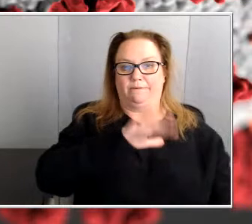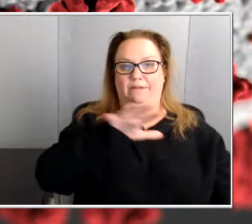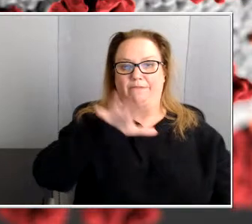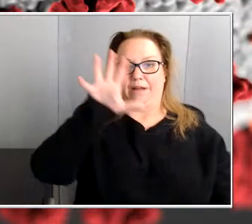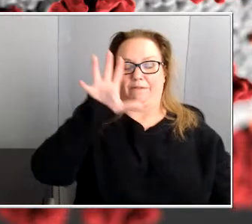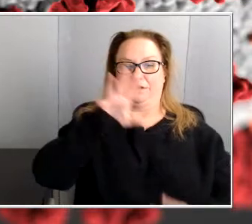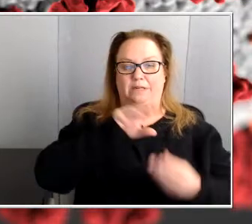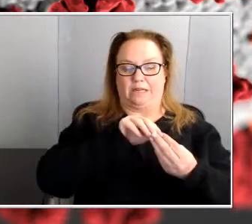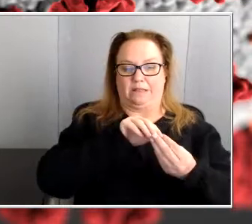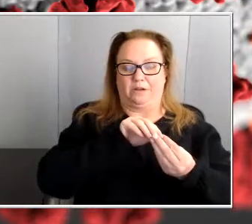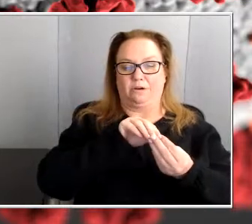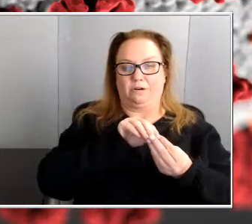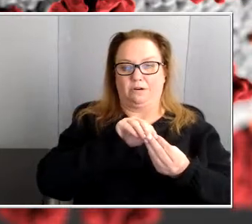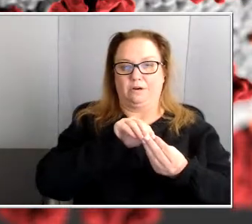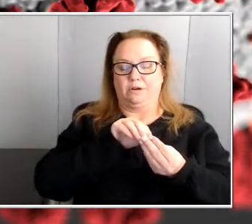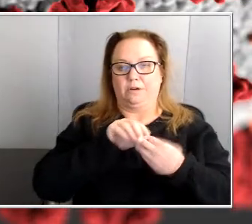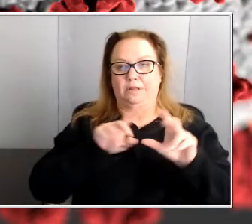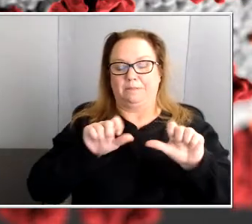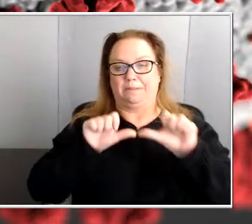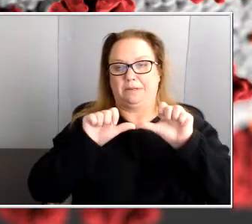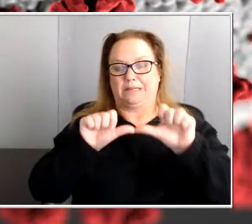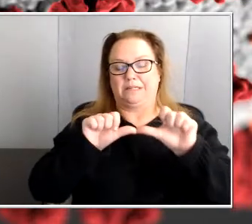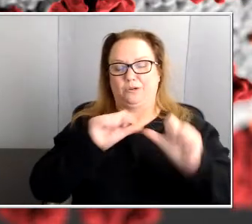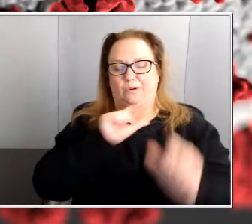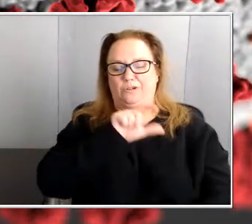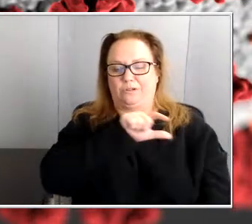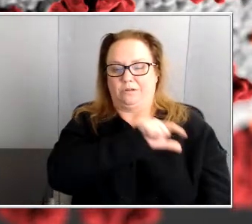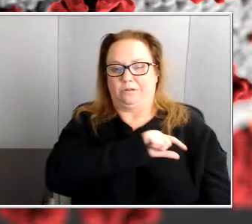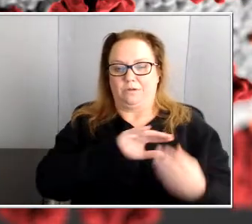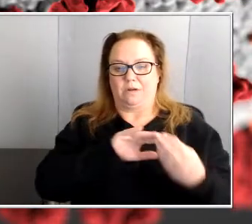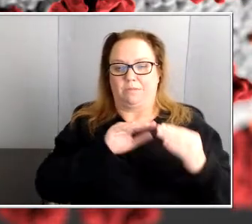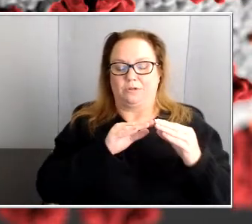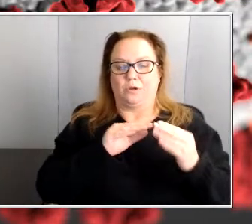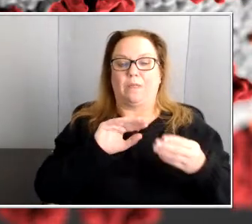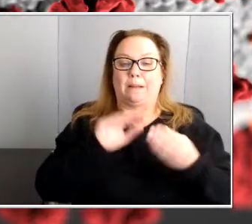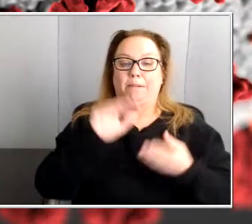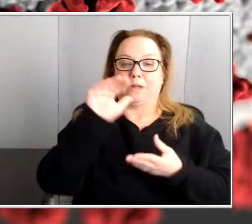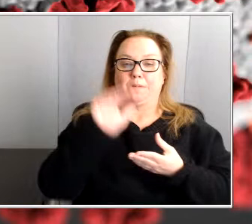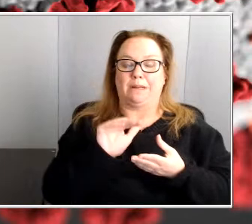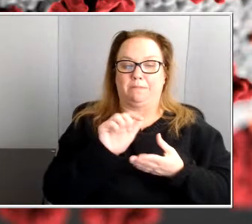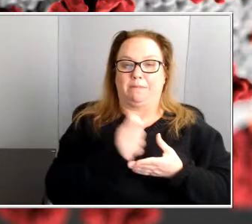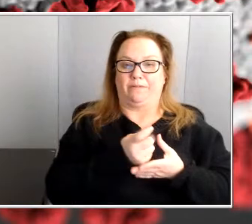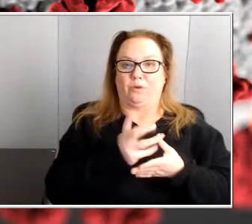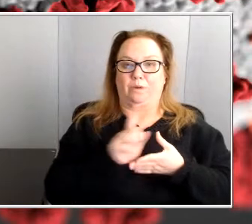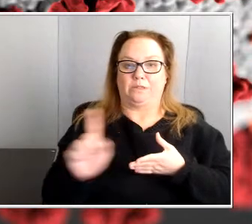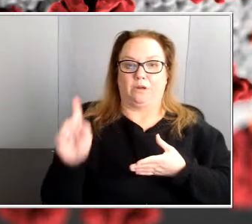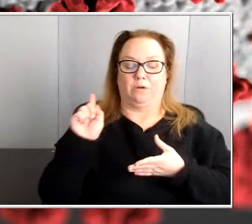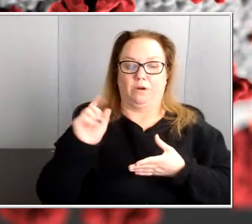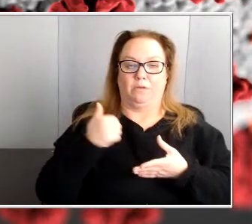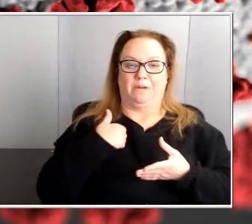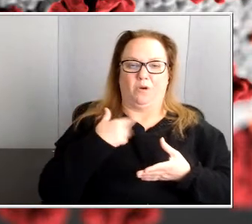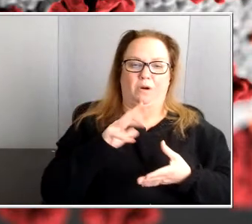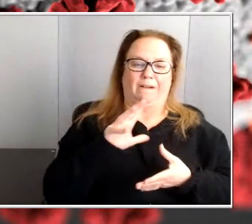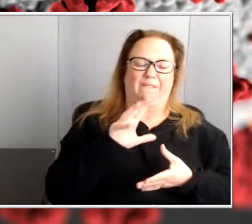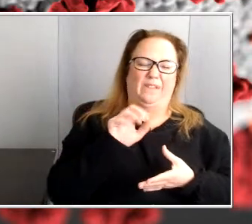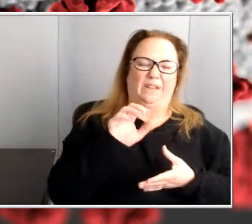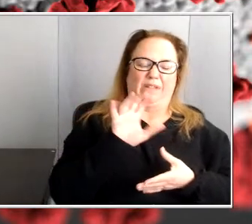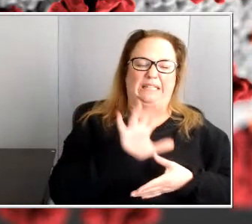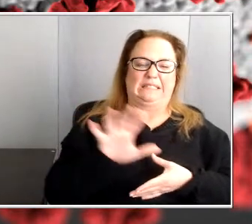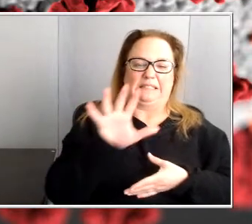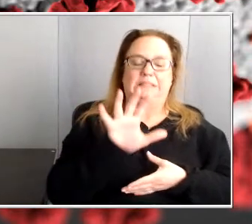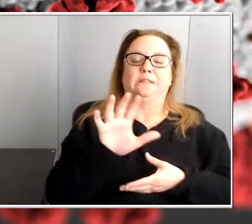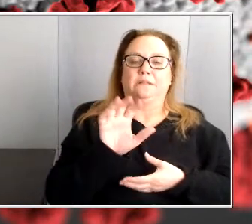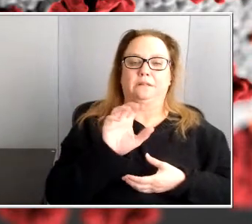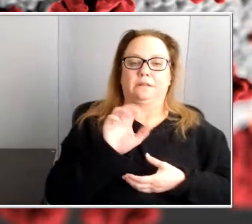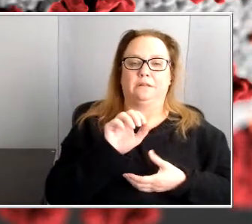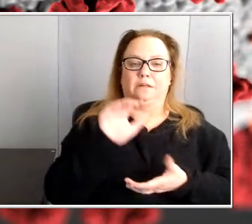in the folks who met discontinuation criteria. So that number has come down. A few weeks ago, we were in the 50s in terms of active patients. We're now down in